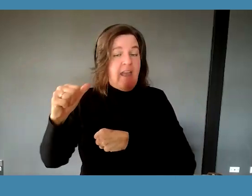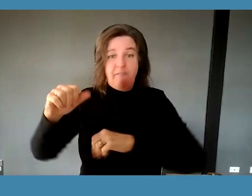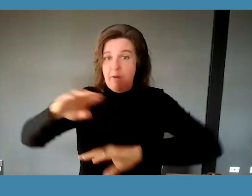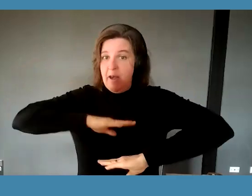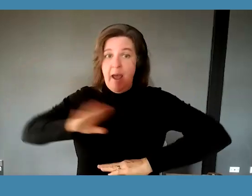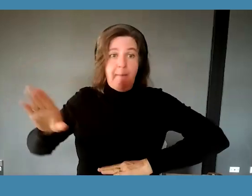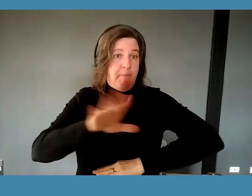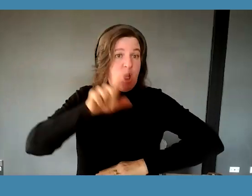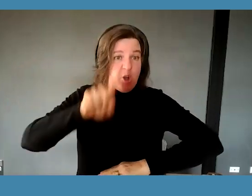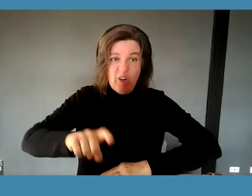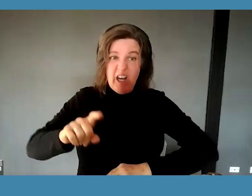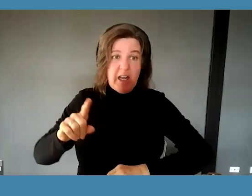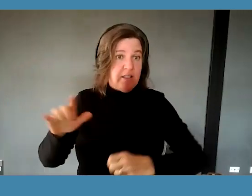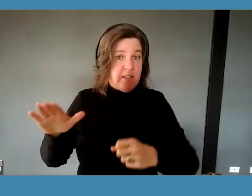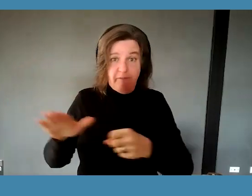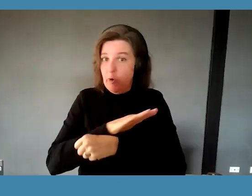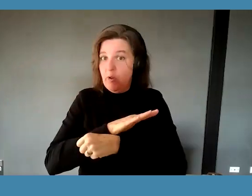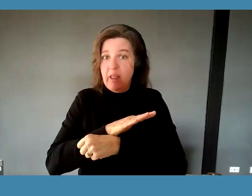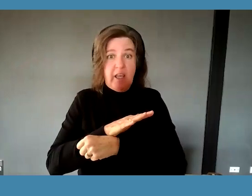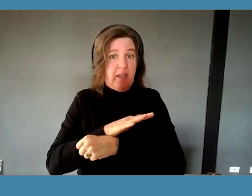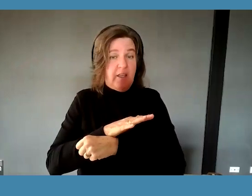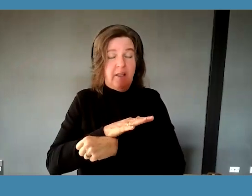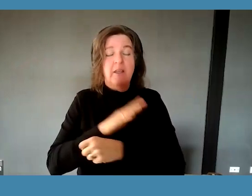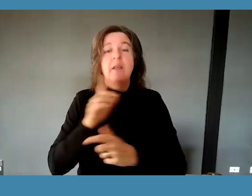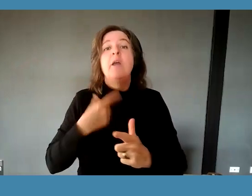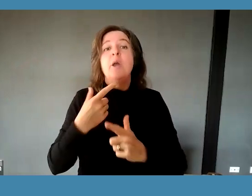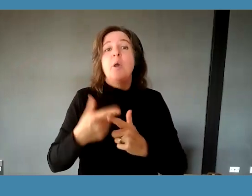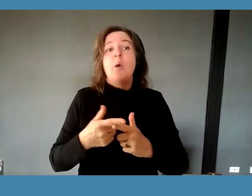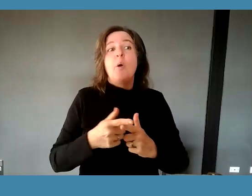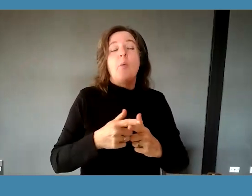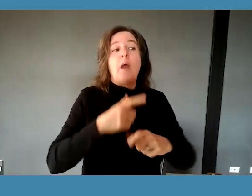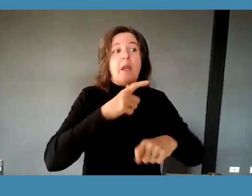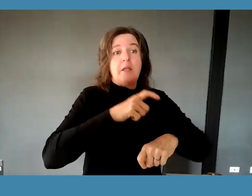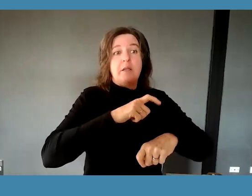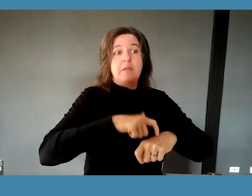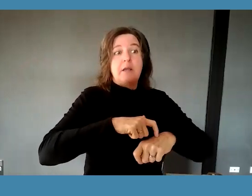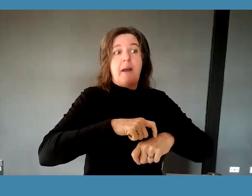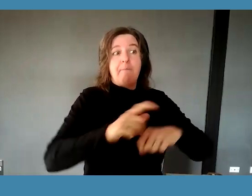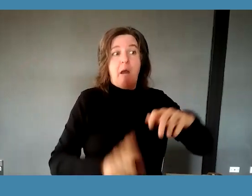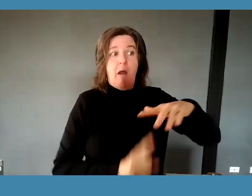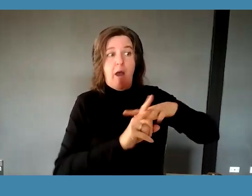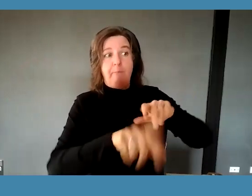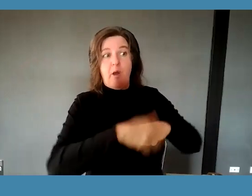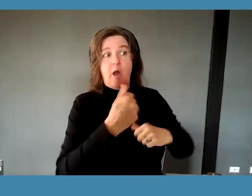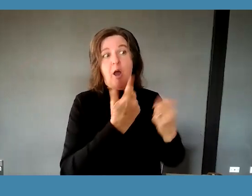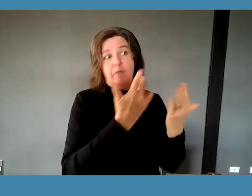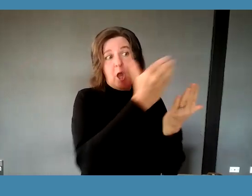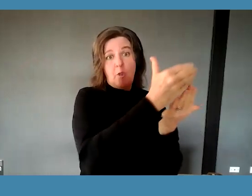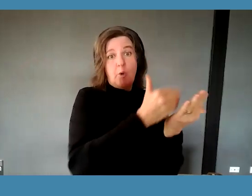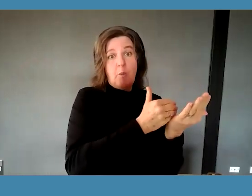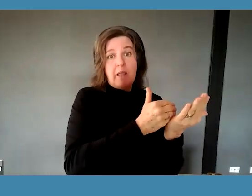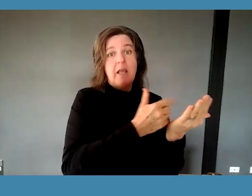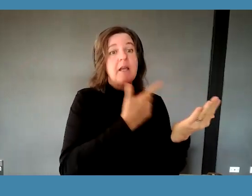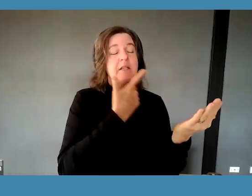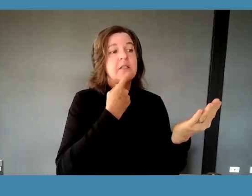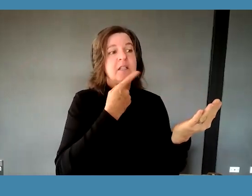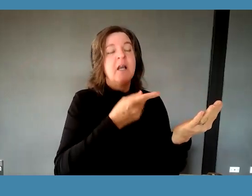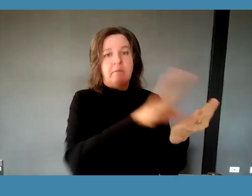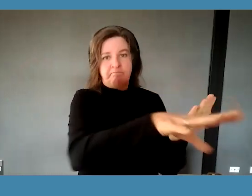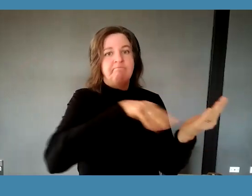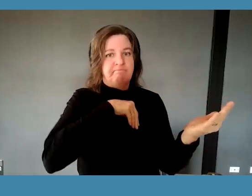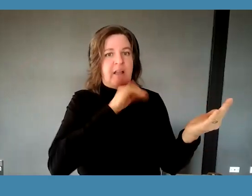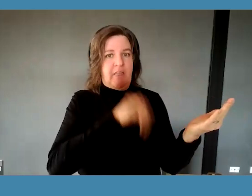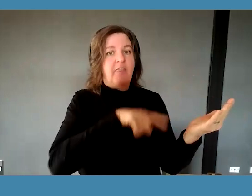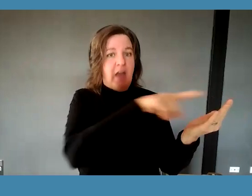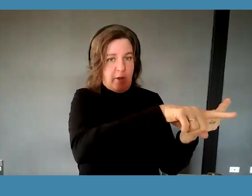needs or fully suiting you, when you do come up on the other waivers wait list, you can say, great, I'll take it. And you can move on to that waiver.